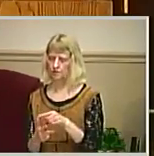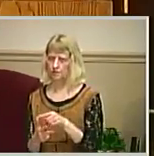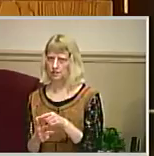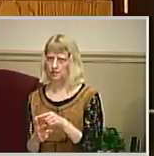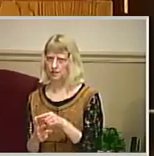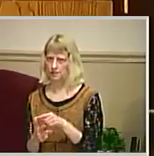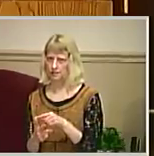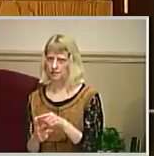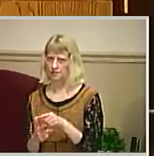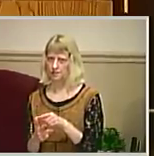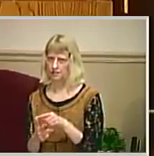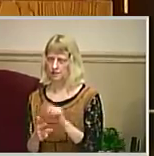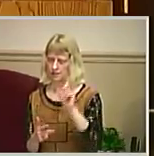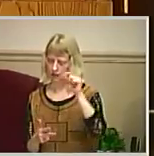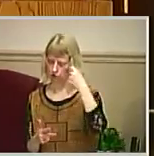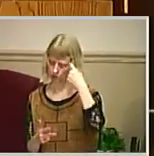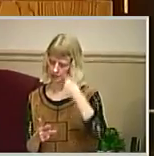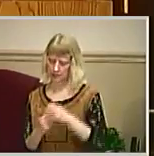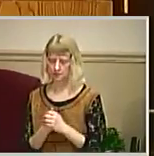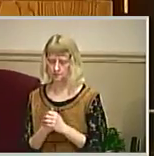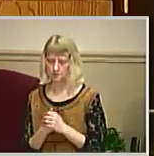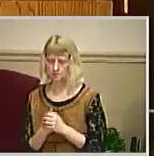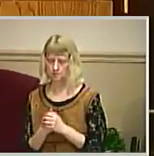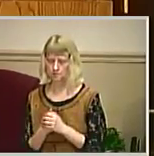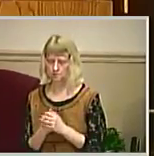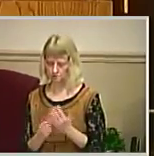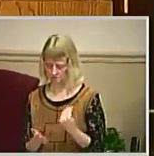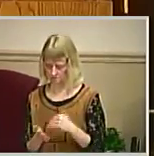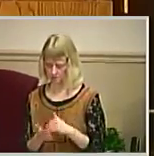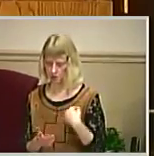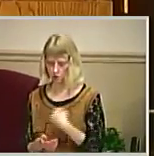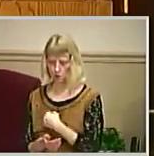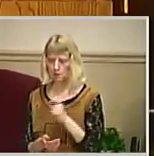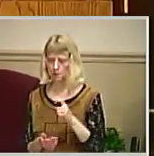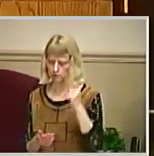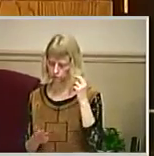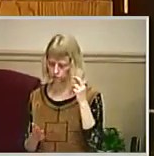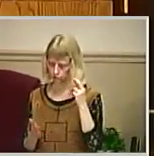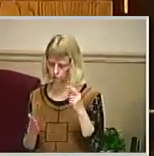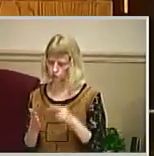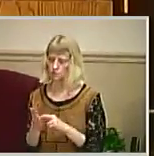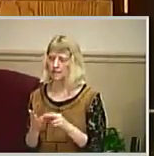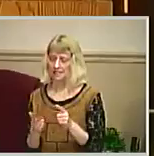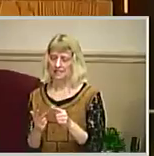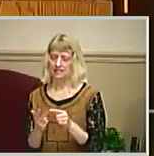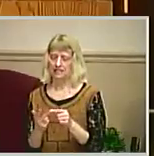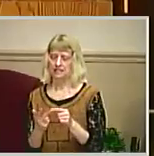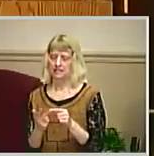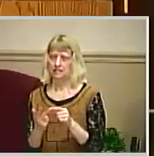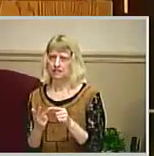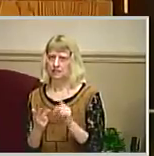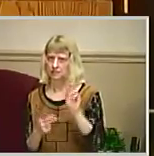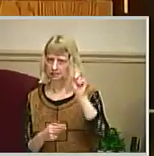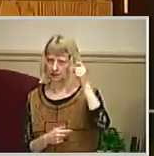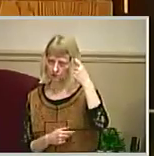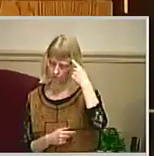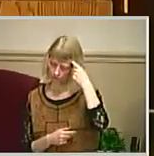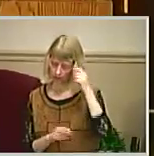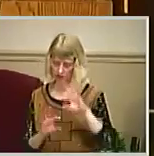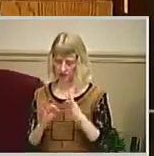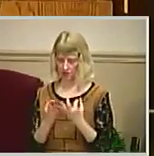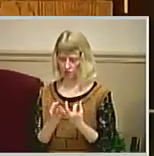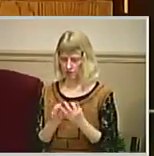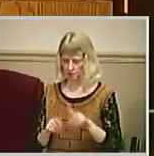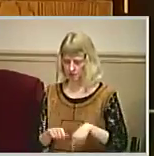third one has been civil government. Albeit, we need to recognize that the second institution was civil government. The family